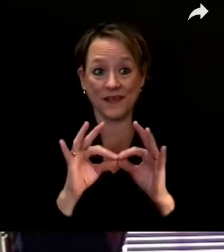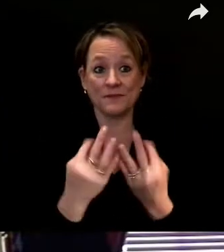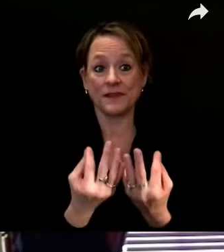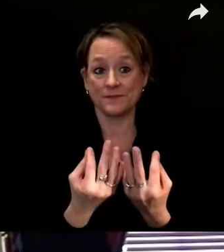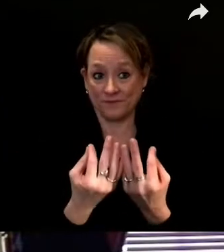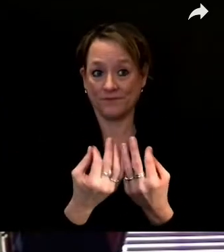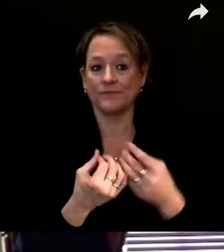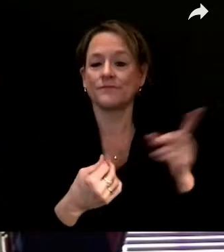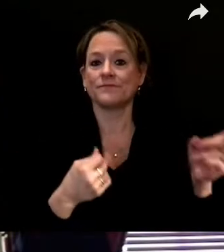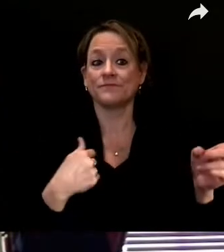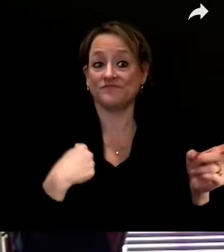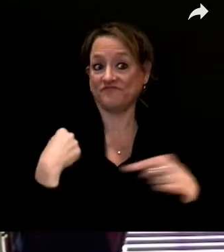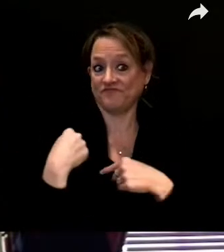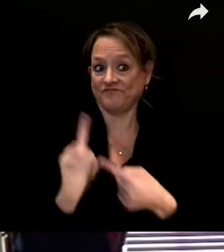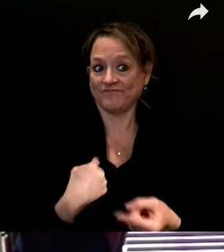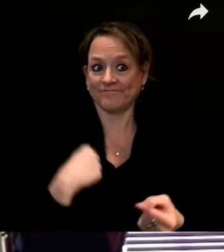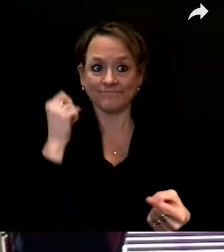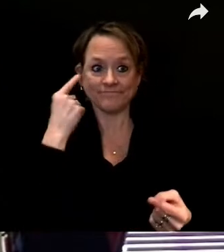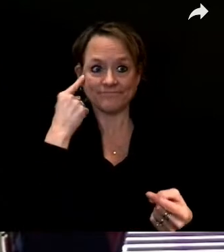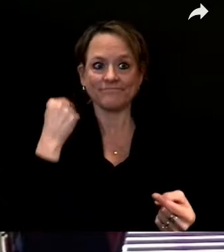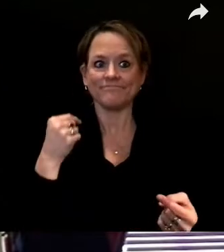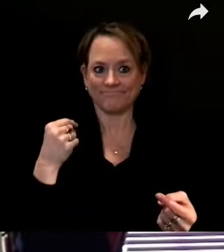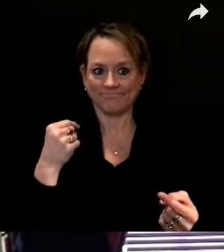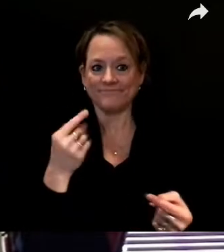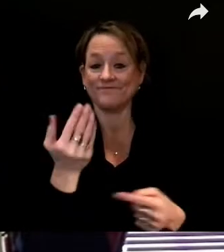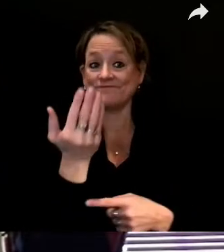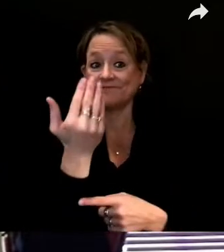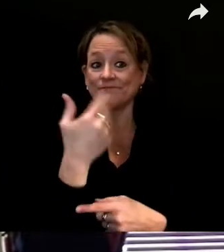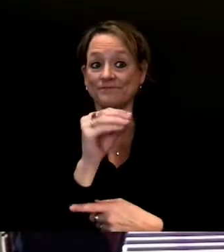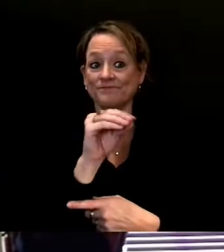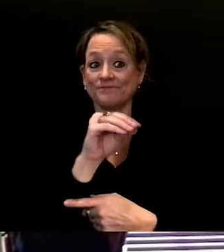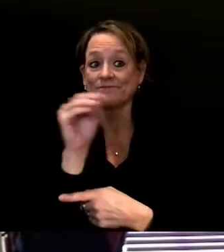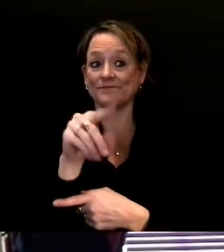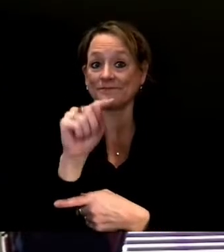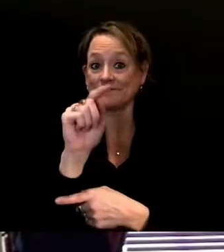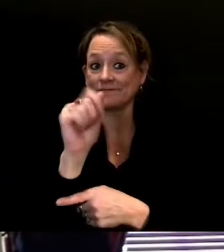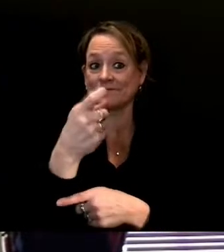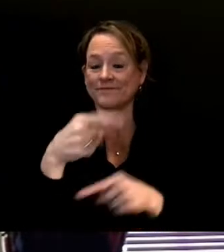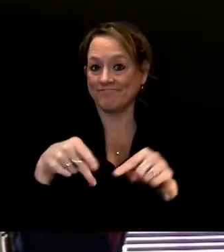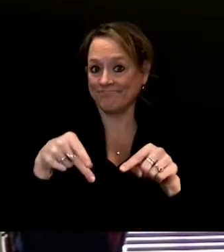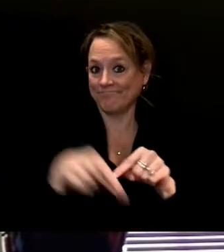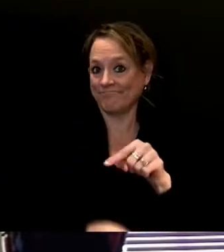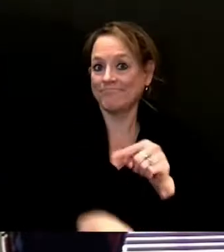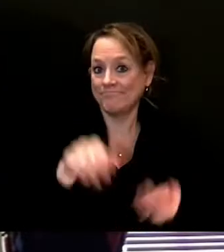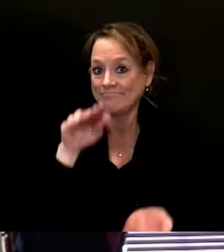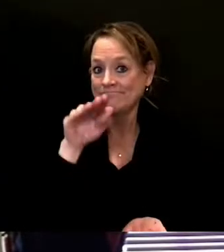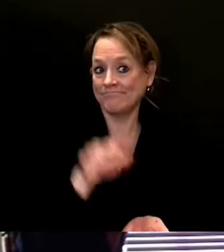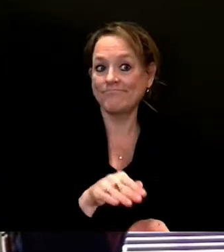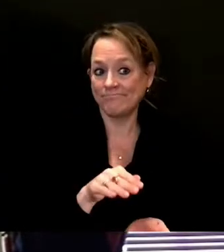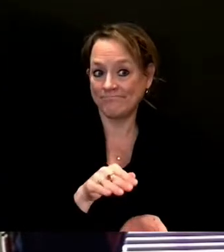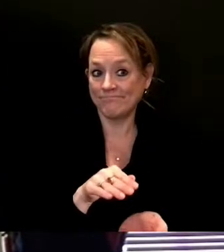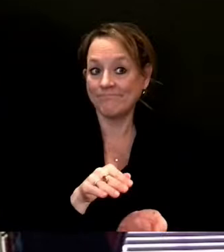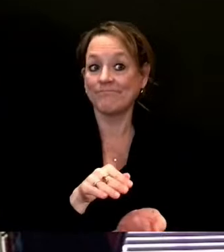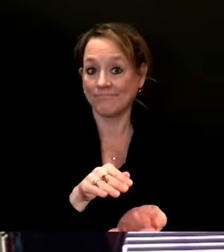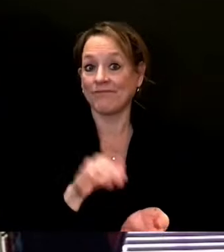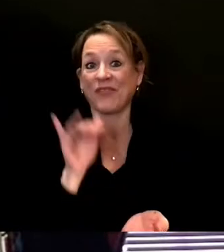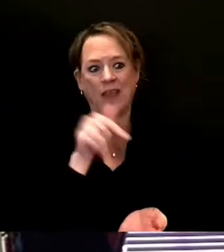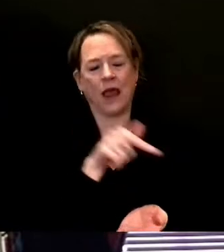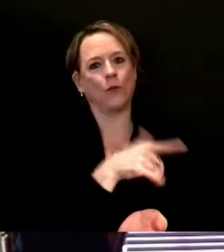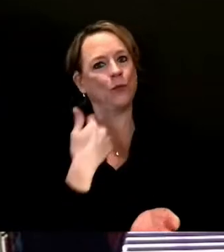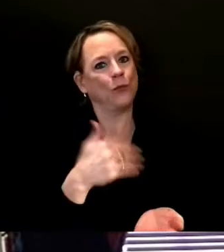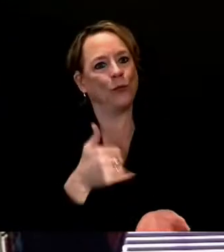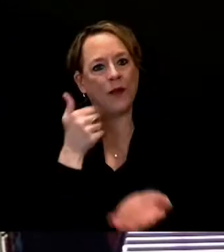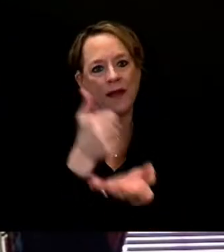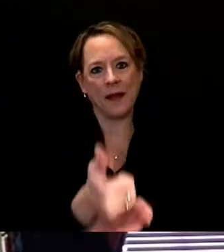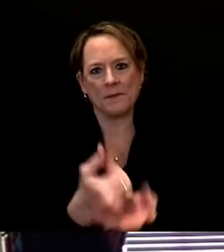of 15% or more to 86% of Wisconsin taxpayers. On top of this, I was also glad to announce